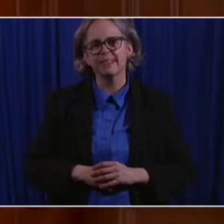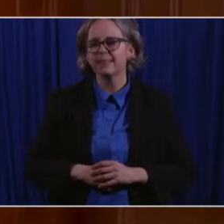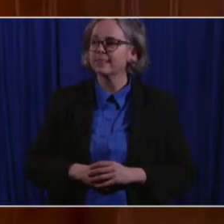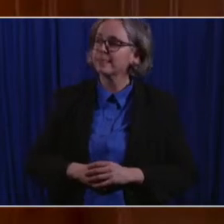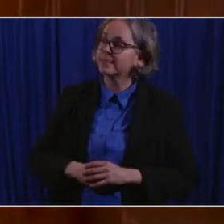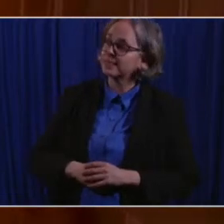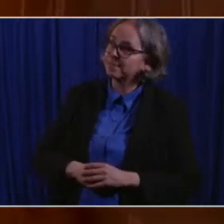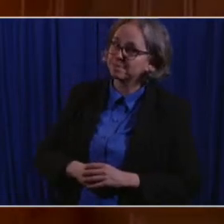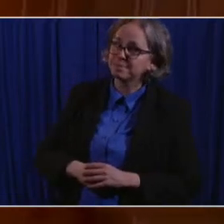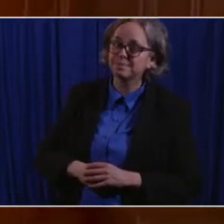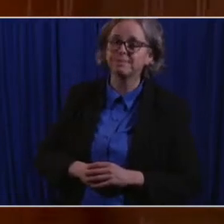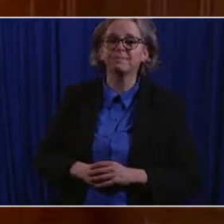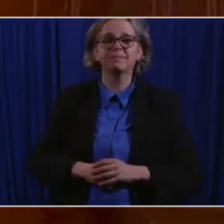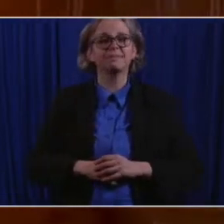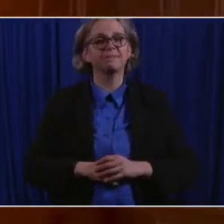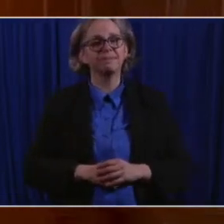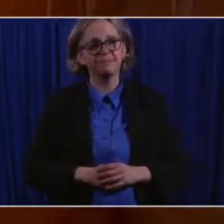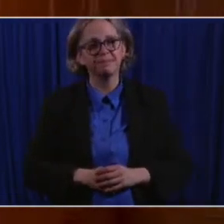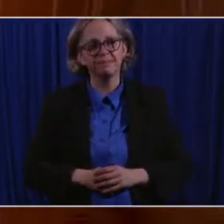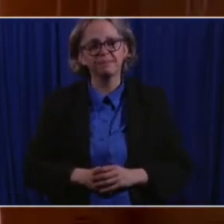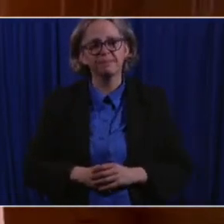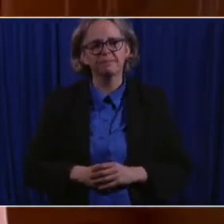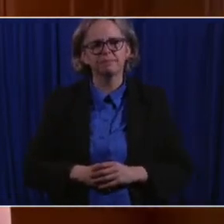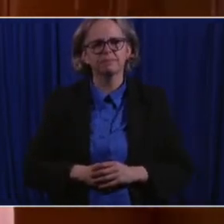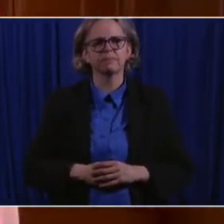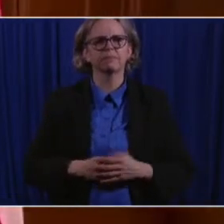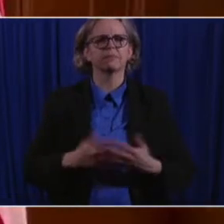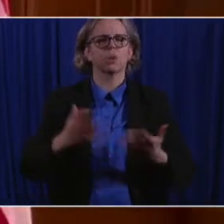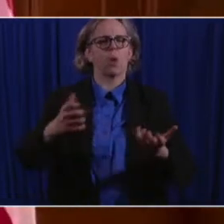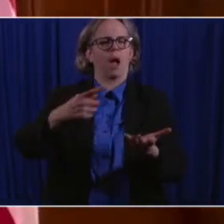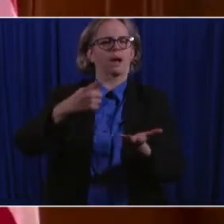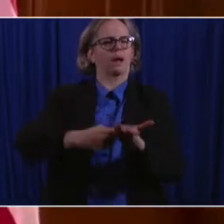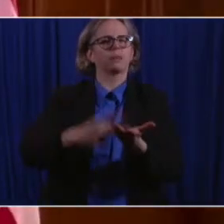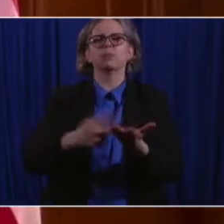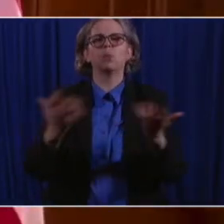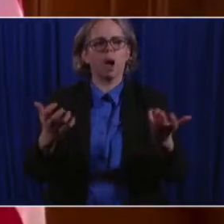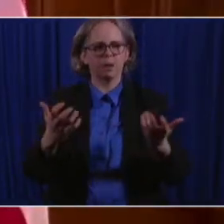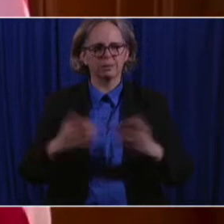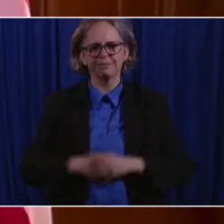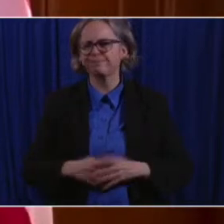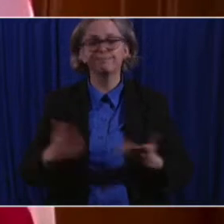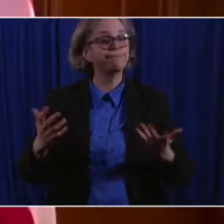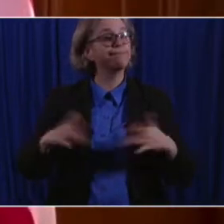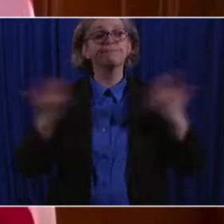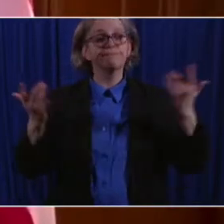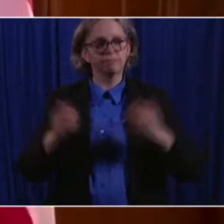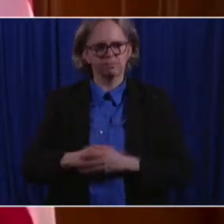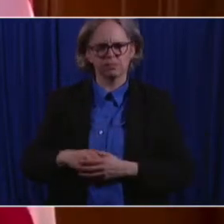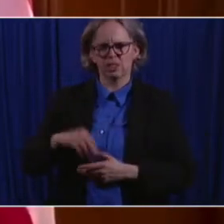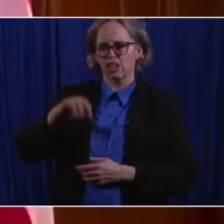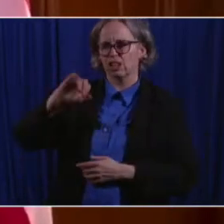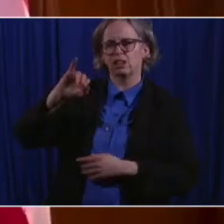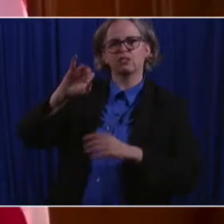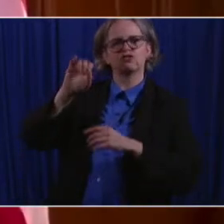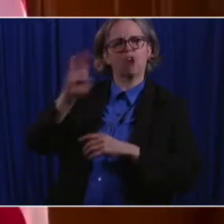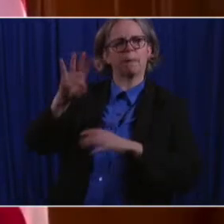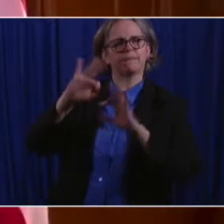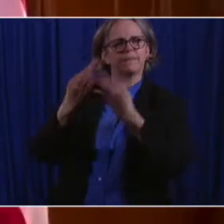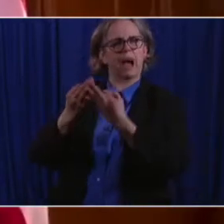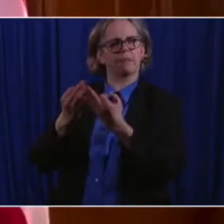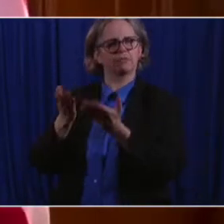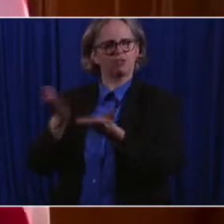I want to give you a little update on Department of Jobs and Family Services. We have several announcements that we are making